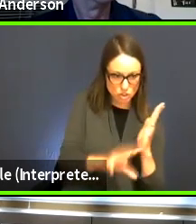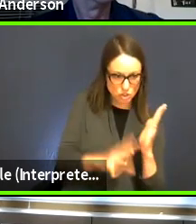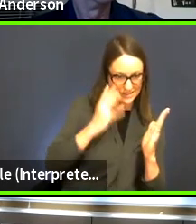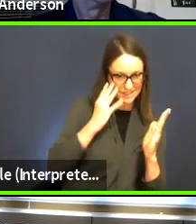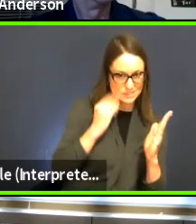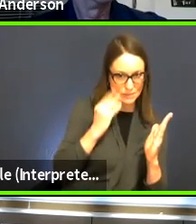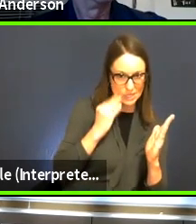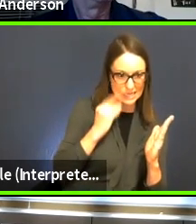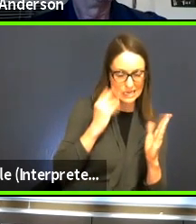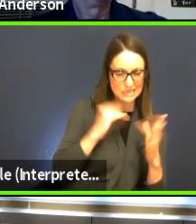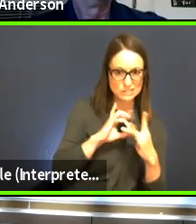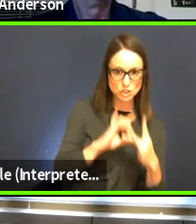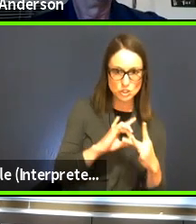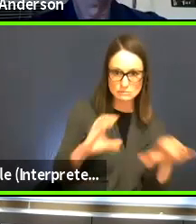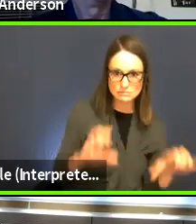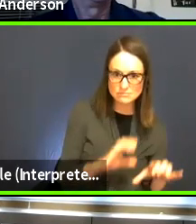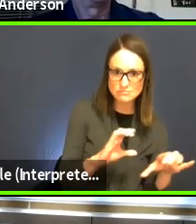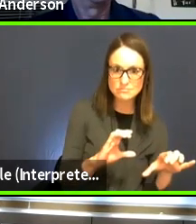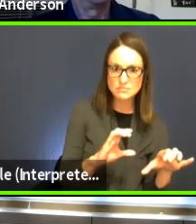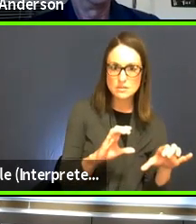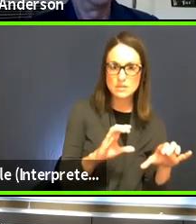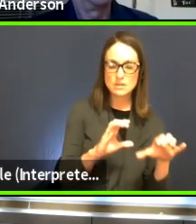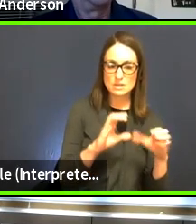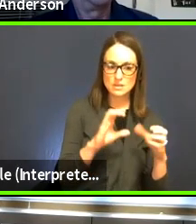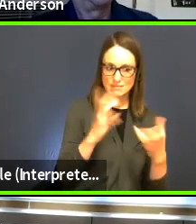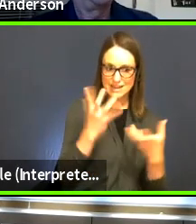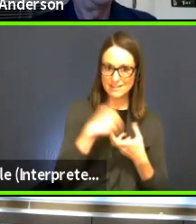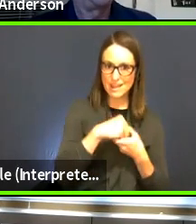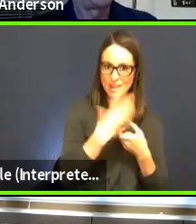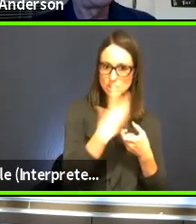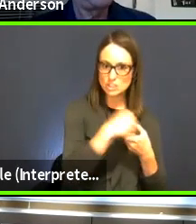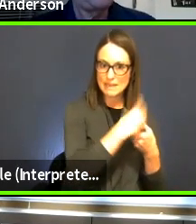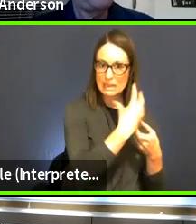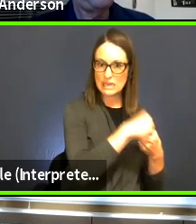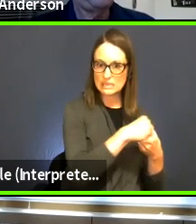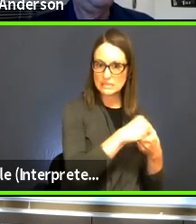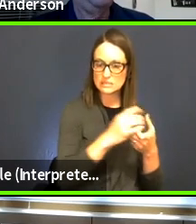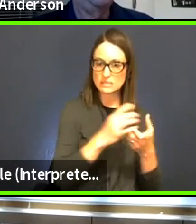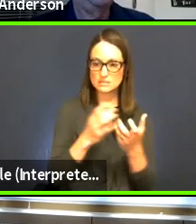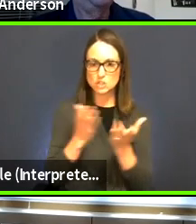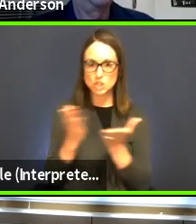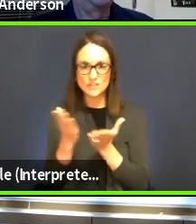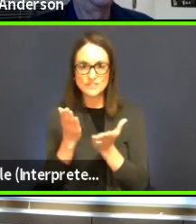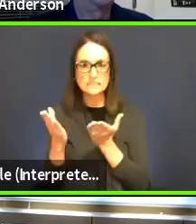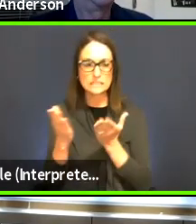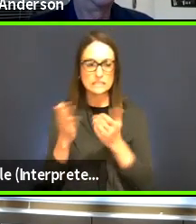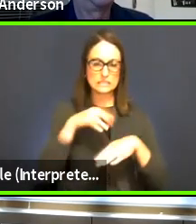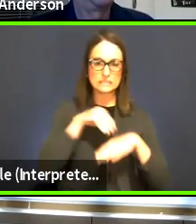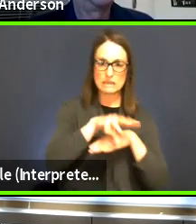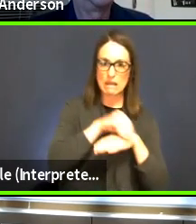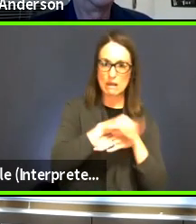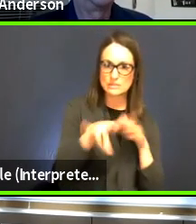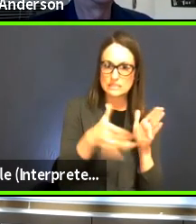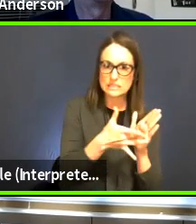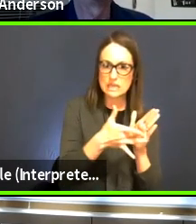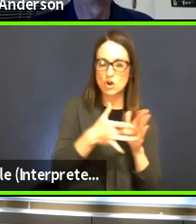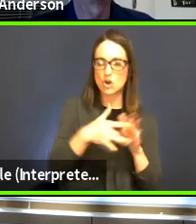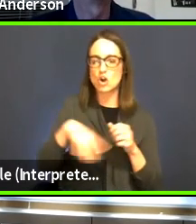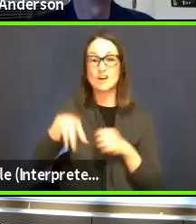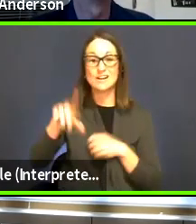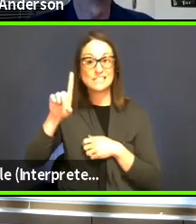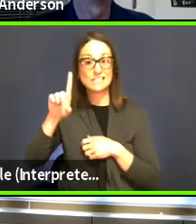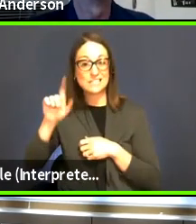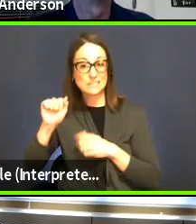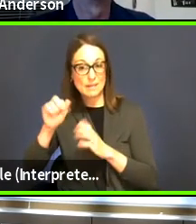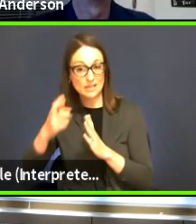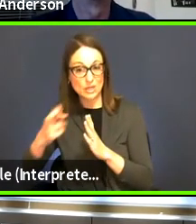of activities and engagement, services, counseling center, disability resource, student outreach,